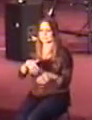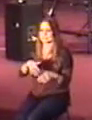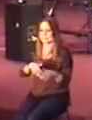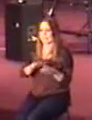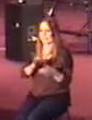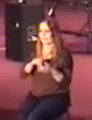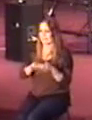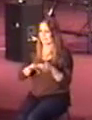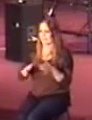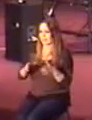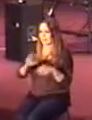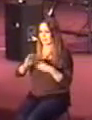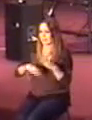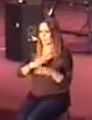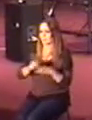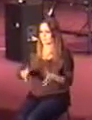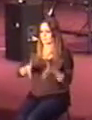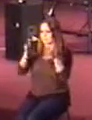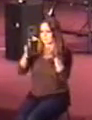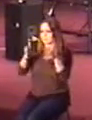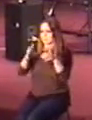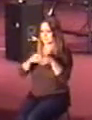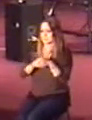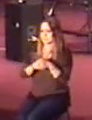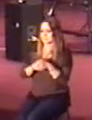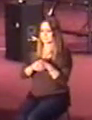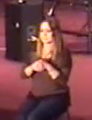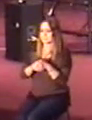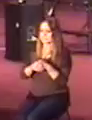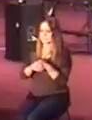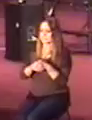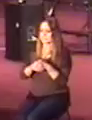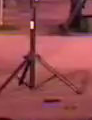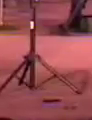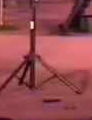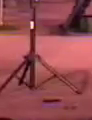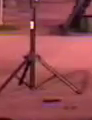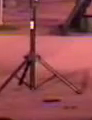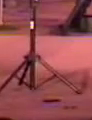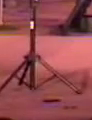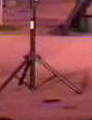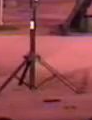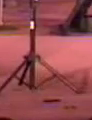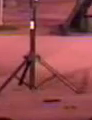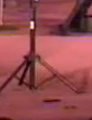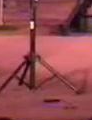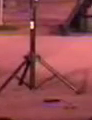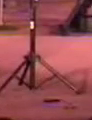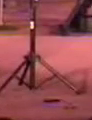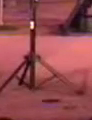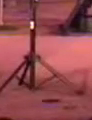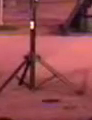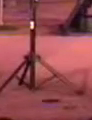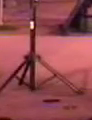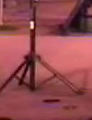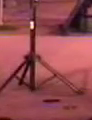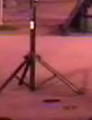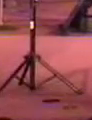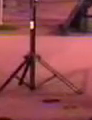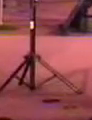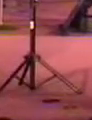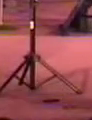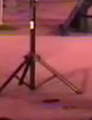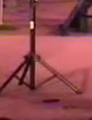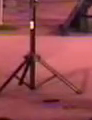in 2001. And she said, everything kept coming down harder and harder, and I just kept my head down,